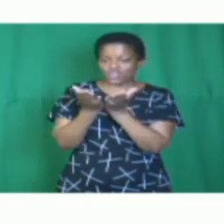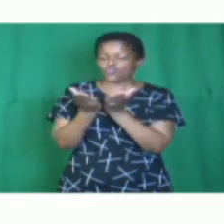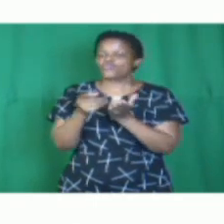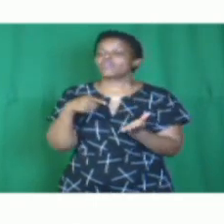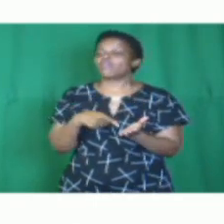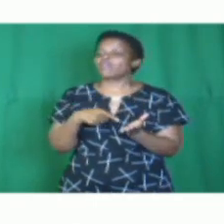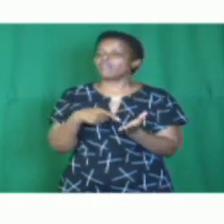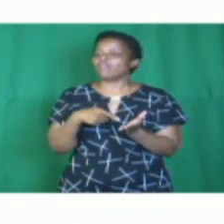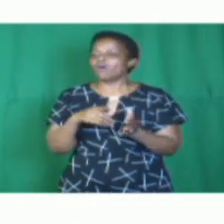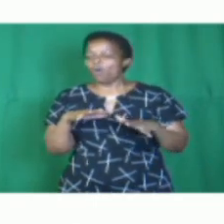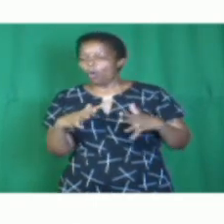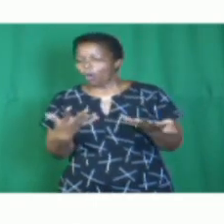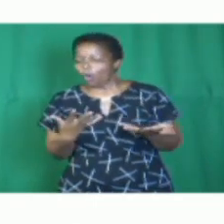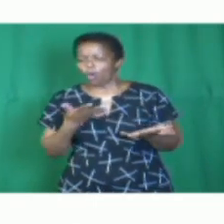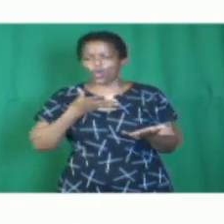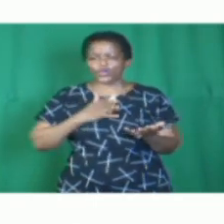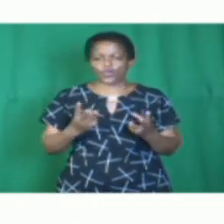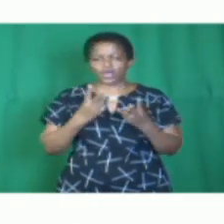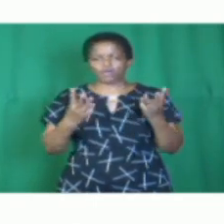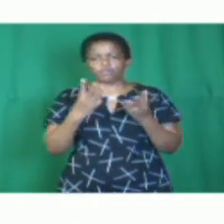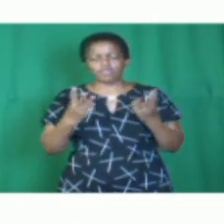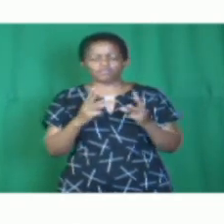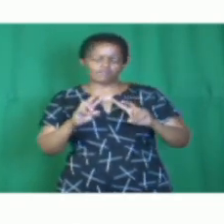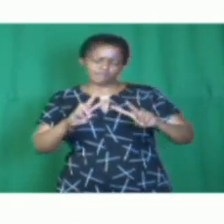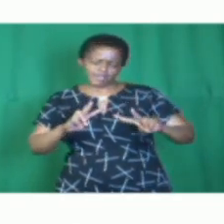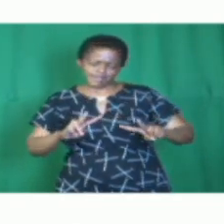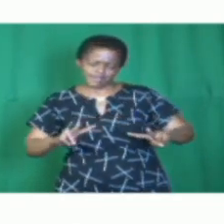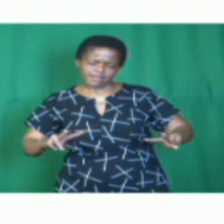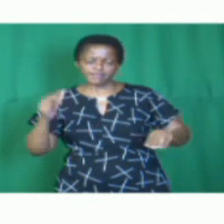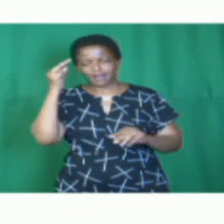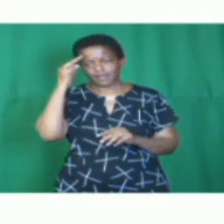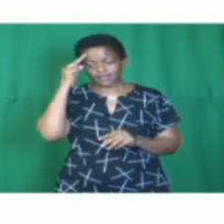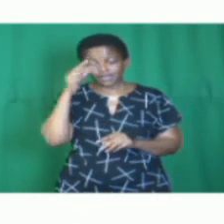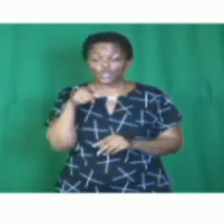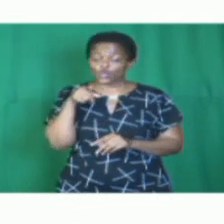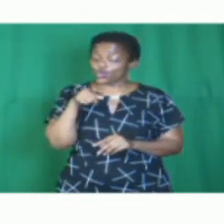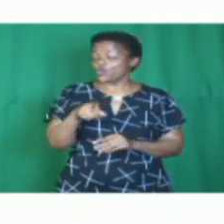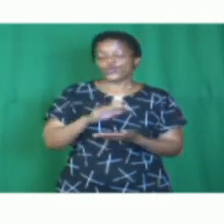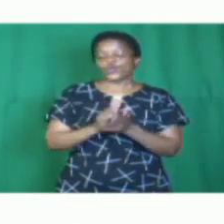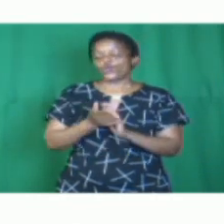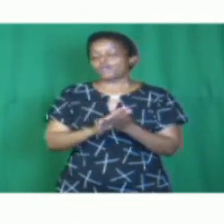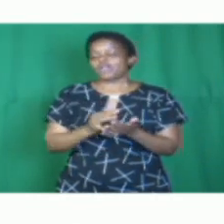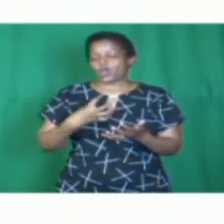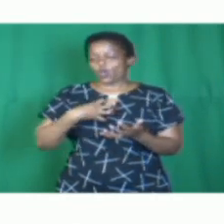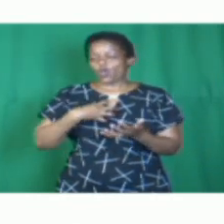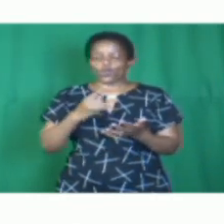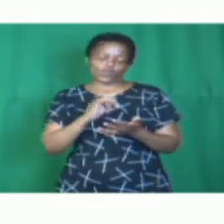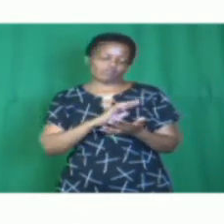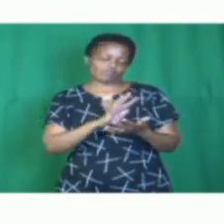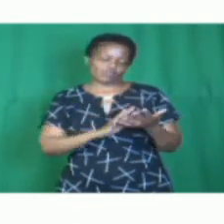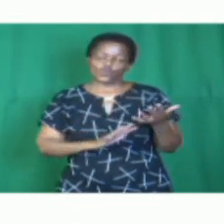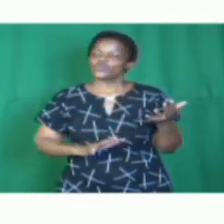much confusion, or maybe there is peace. I don't know, but it's up to you on what you want to create. The atmosphere. Create the